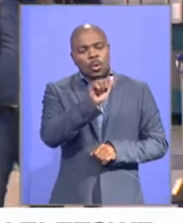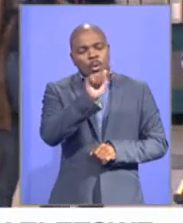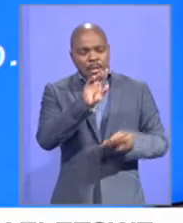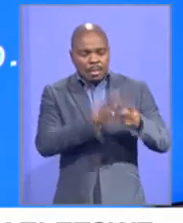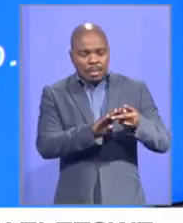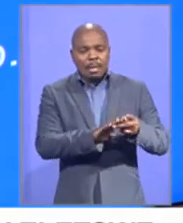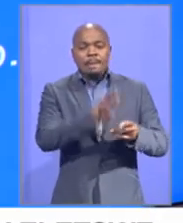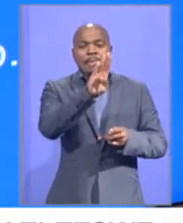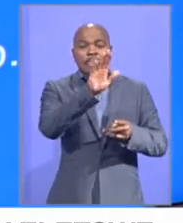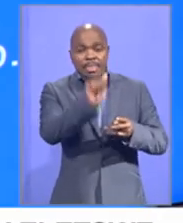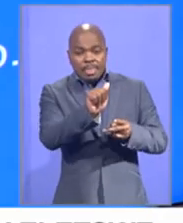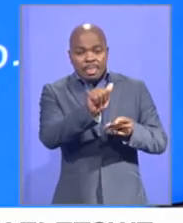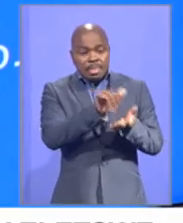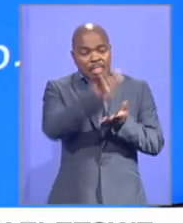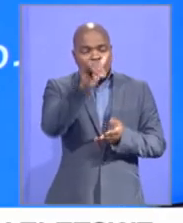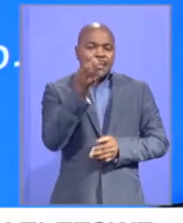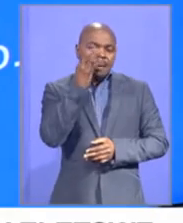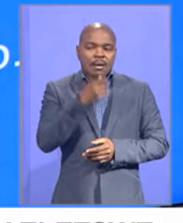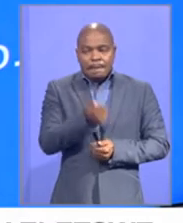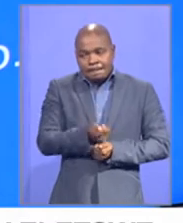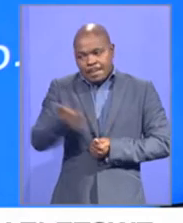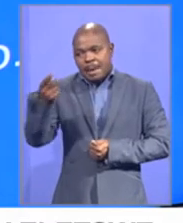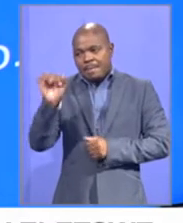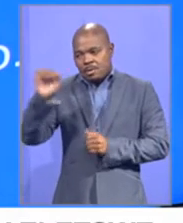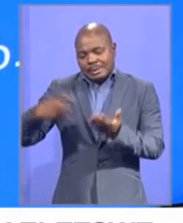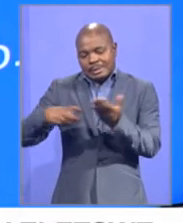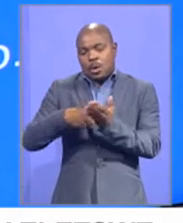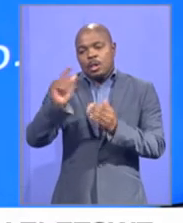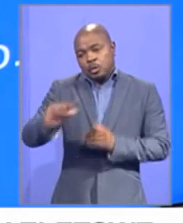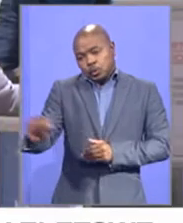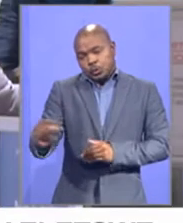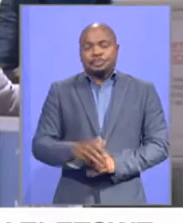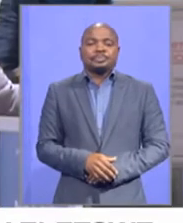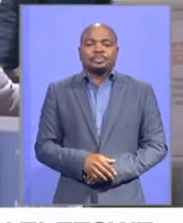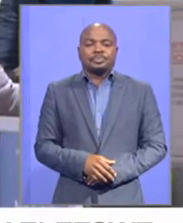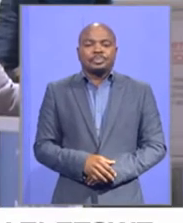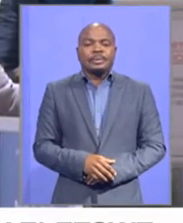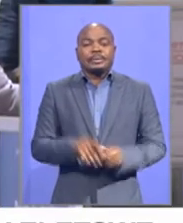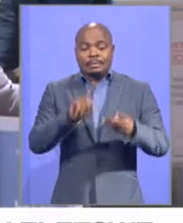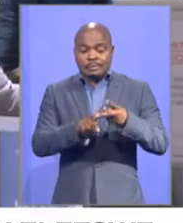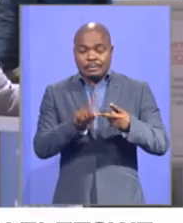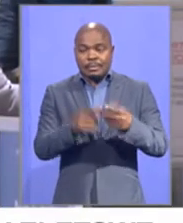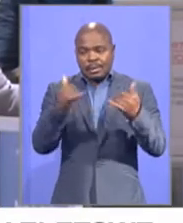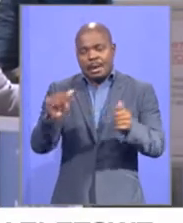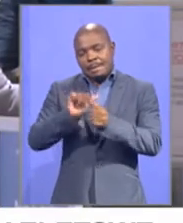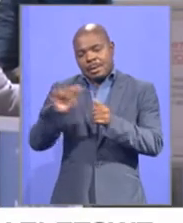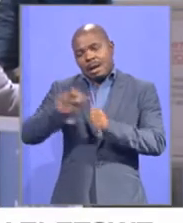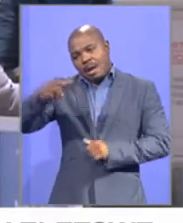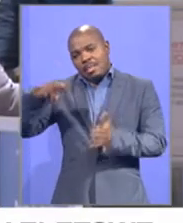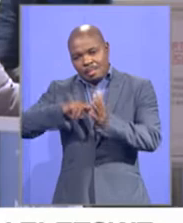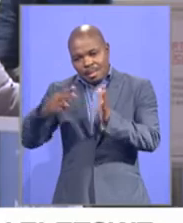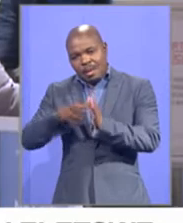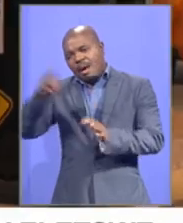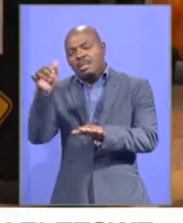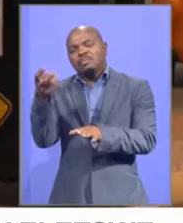British Airways di begile fa di tla busetsa bapalami madi a ditekete tsa bona mo nakong e sa fediseng pelo le gore ga jaana ba dire dithulaganyo le ditlamo